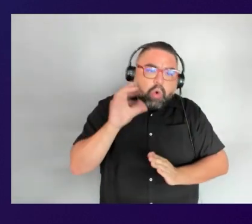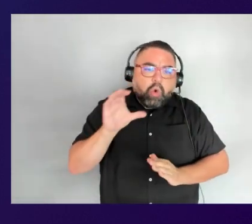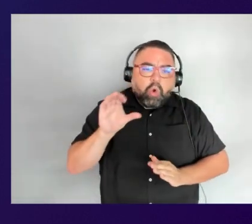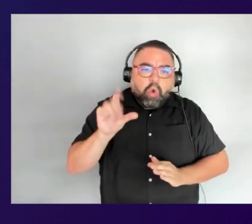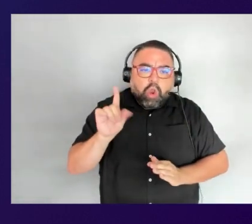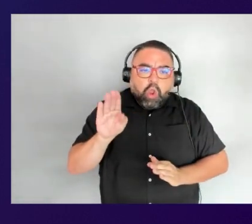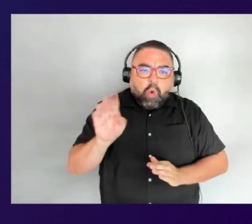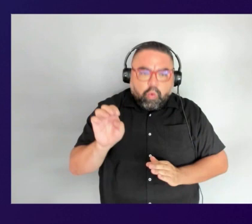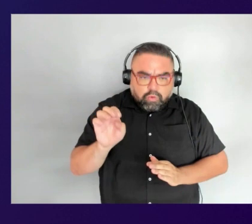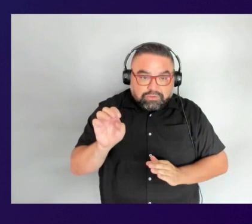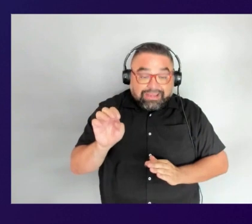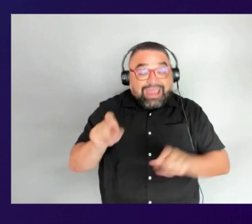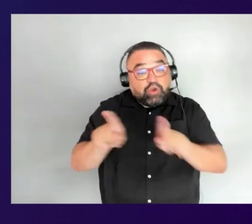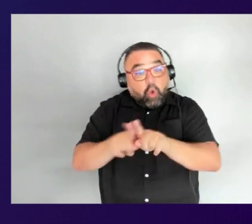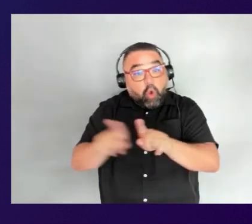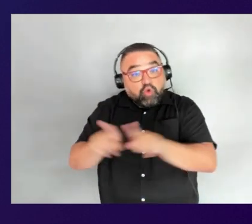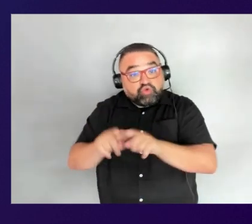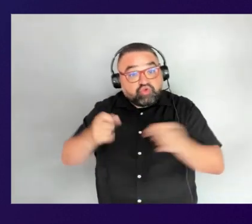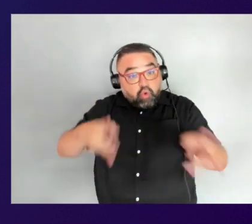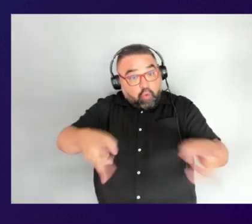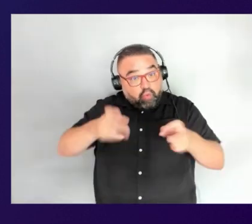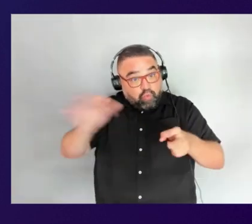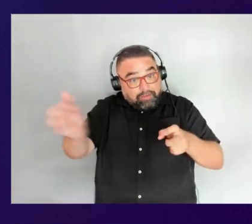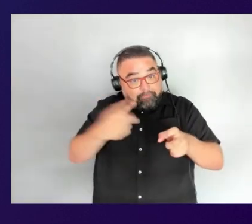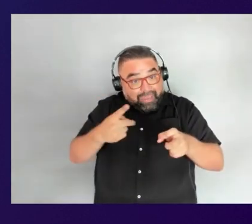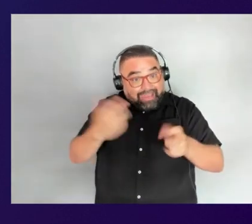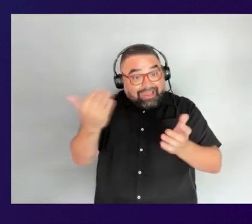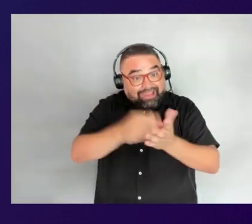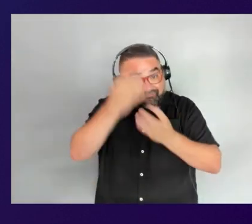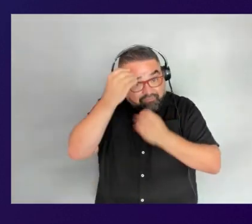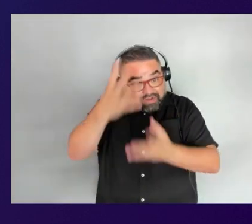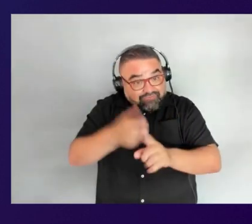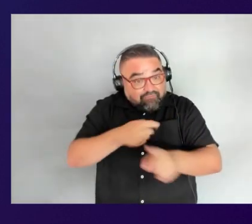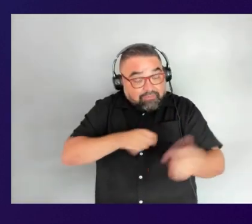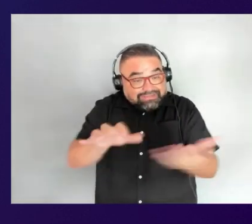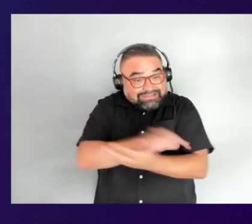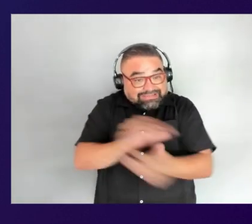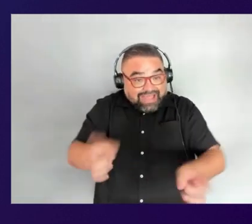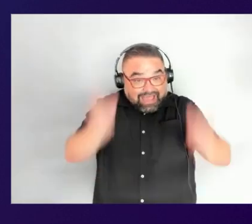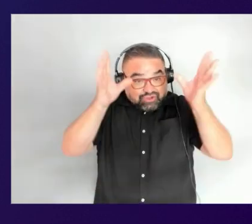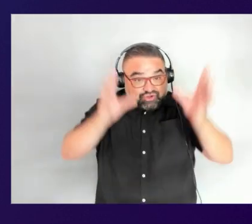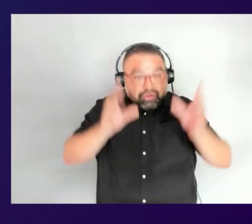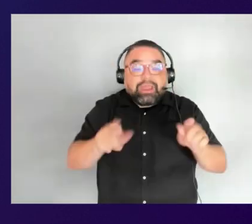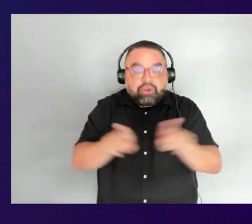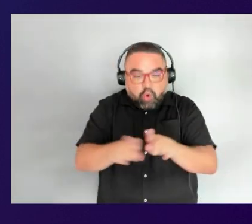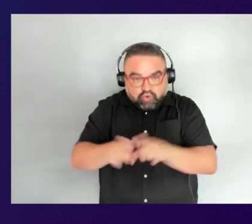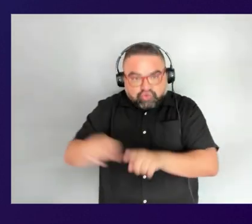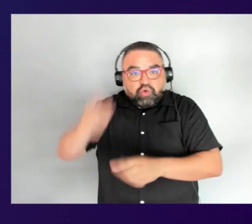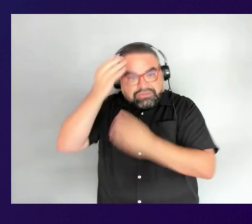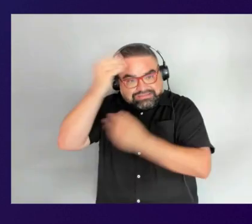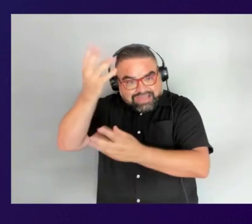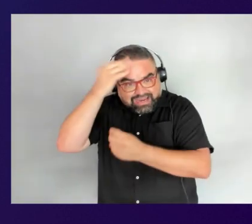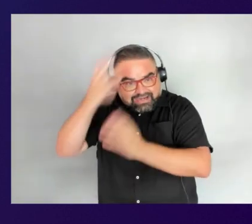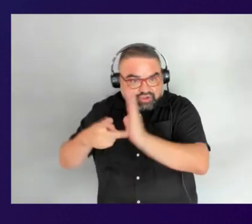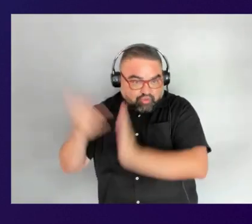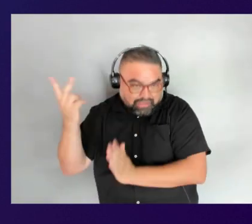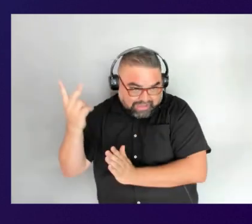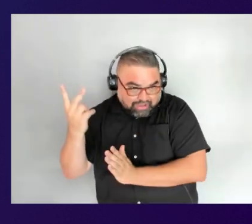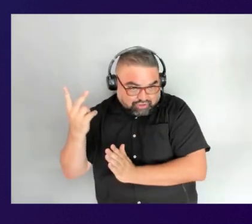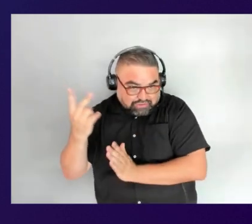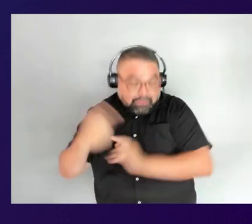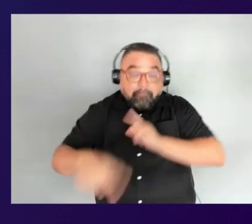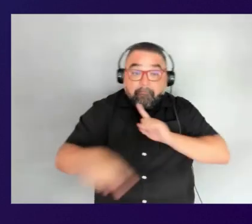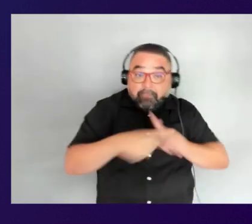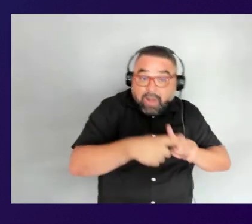for disaster recovery, and take advantage of other features such as thin provisioning and data deduplication, as well as a shared file access